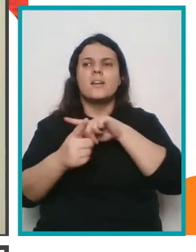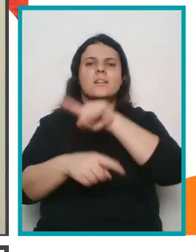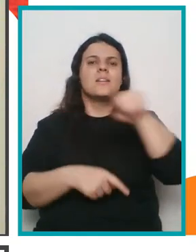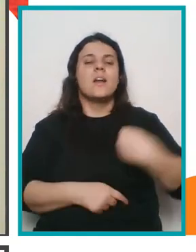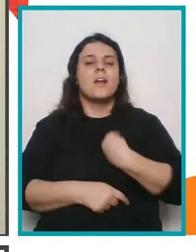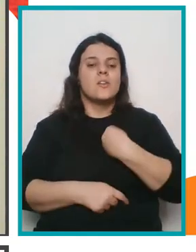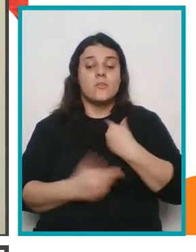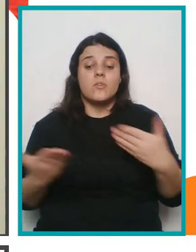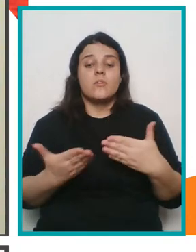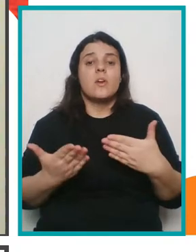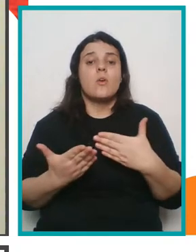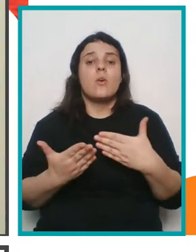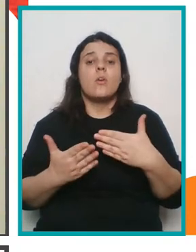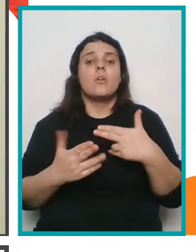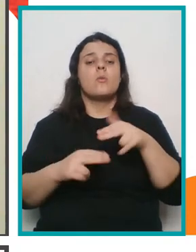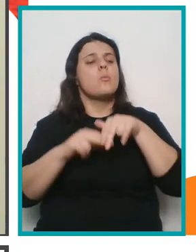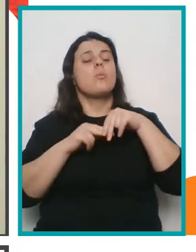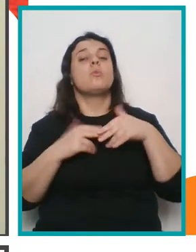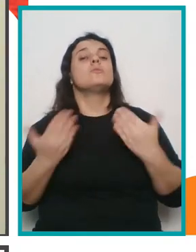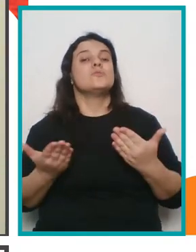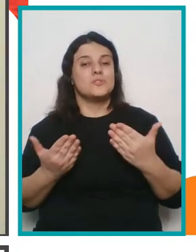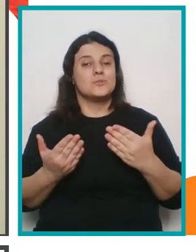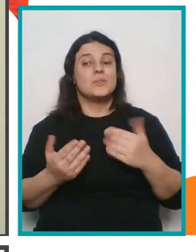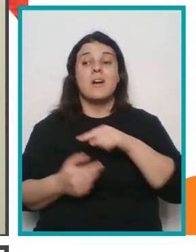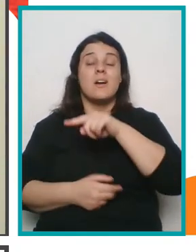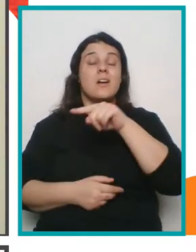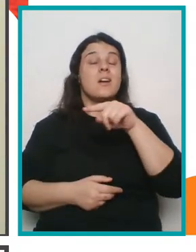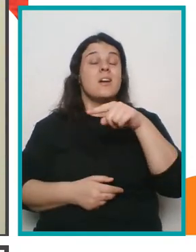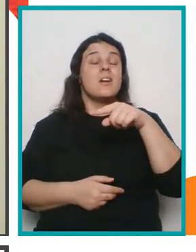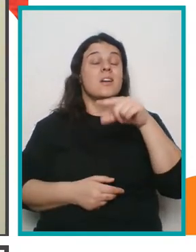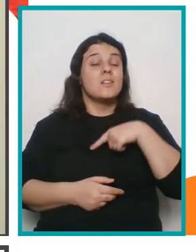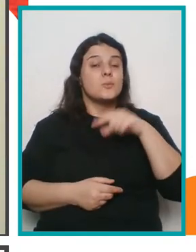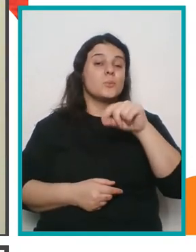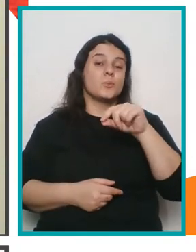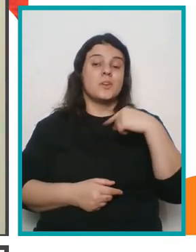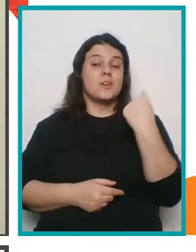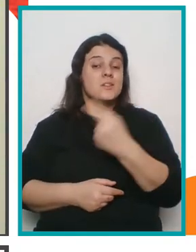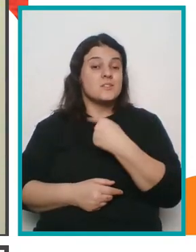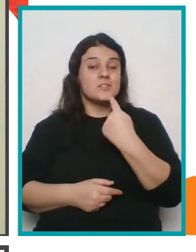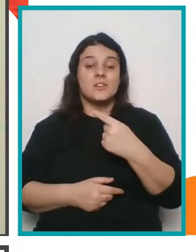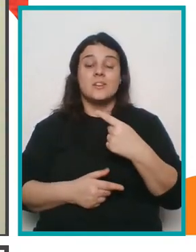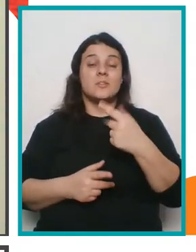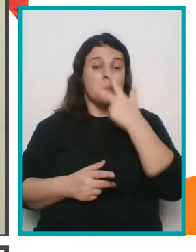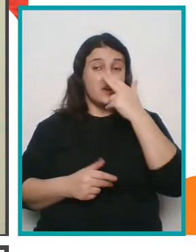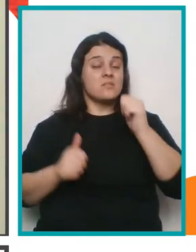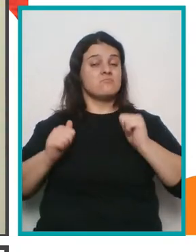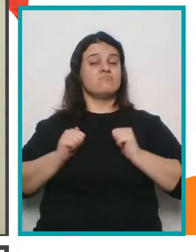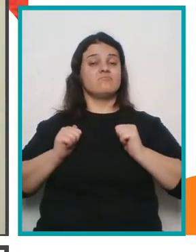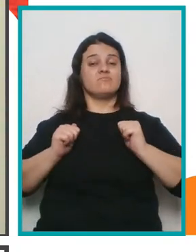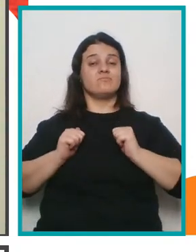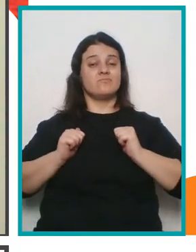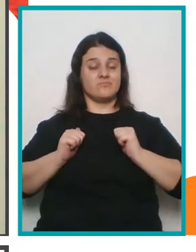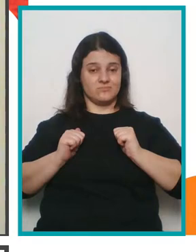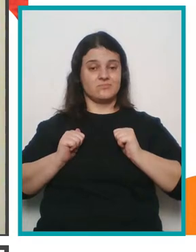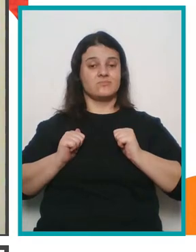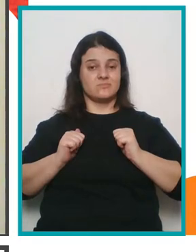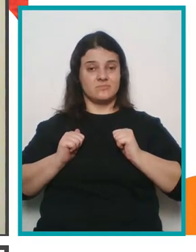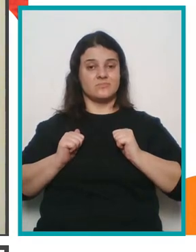Because I remember before I started activism, I was in school, but I didn't know much about climate